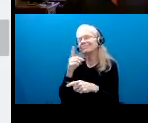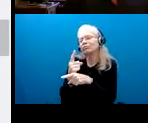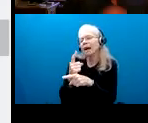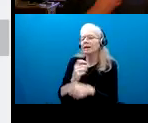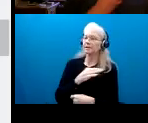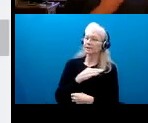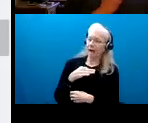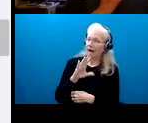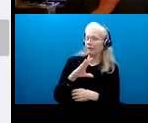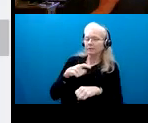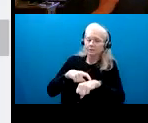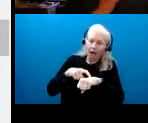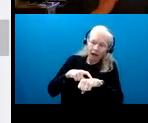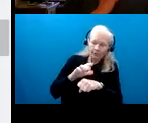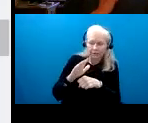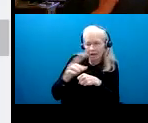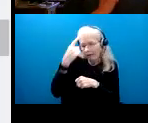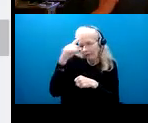getting the review done.